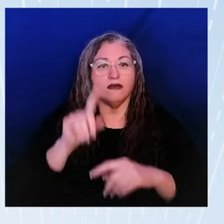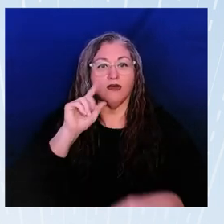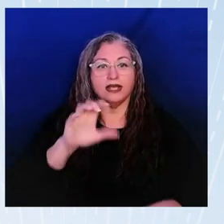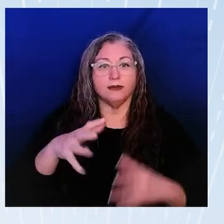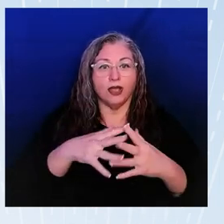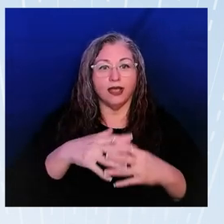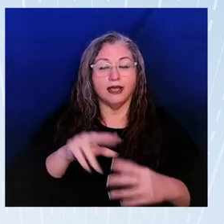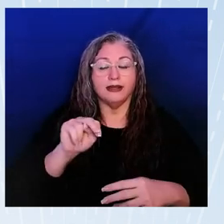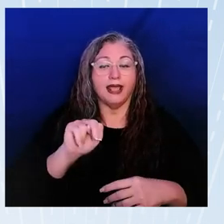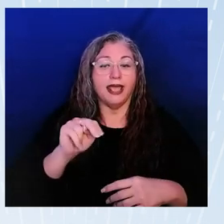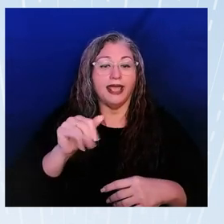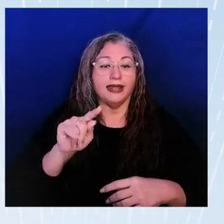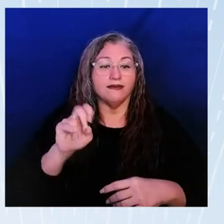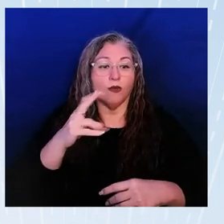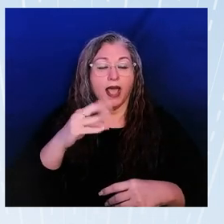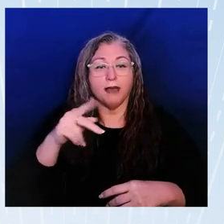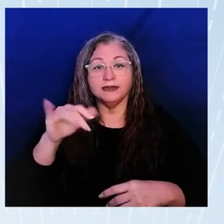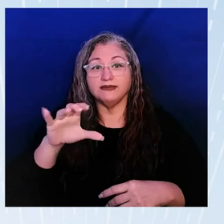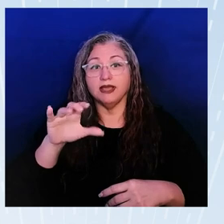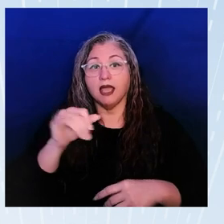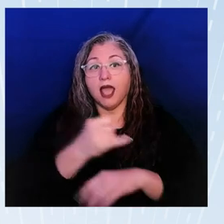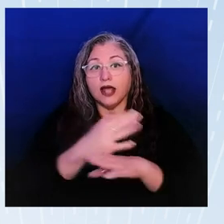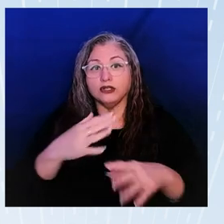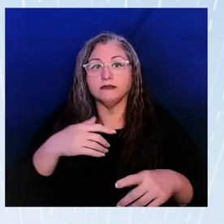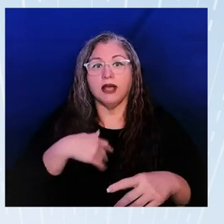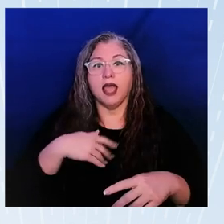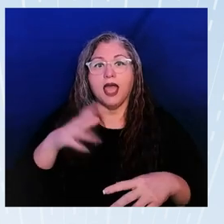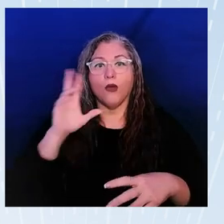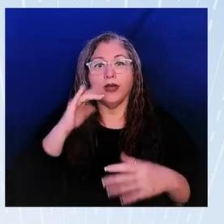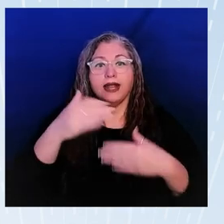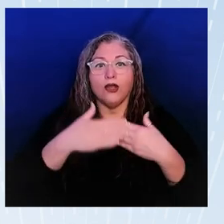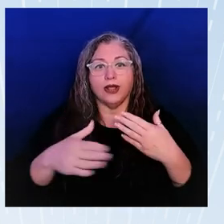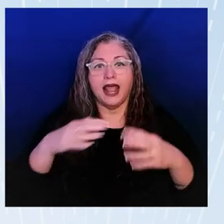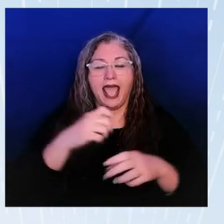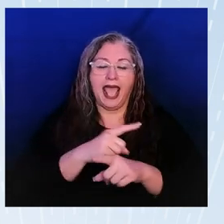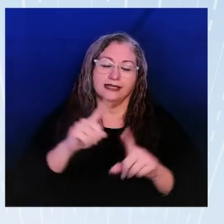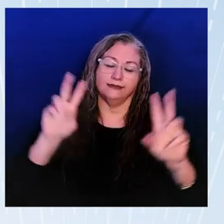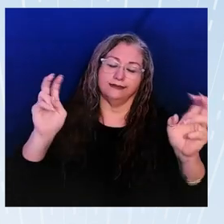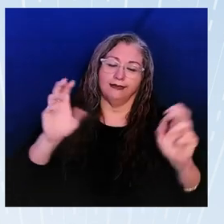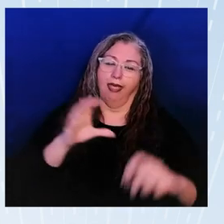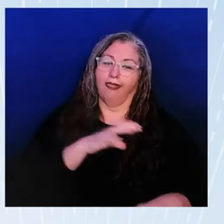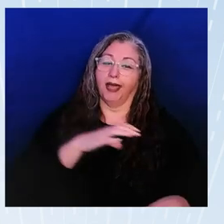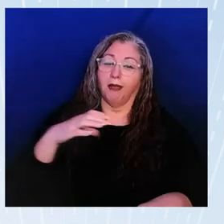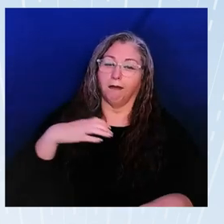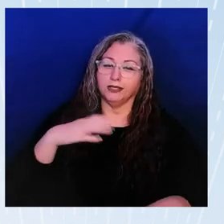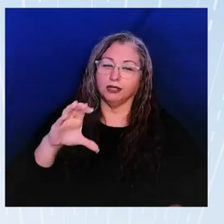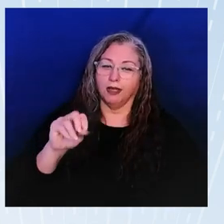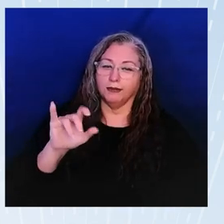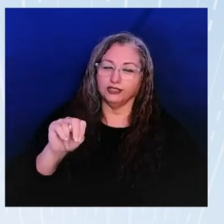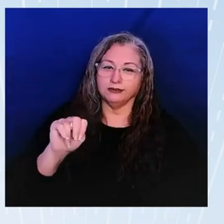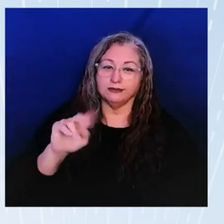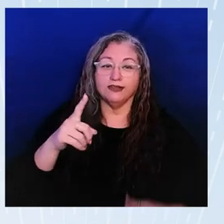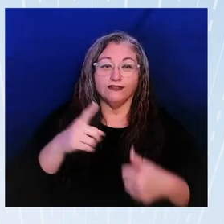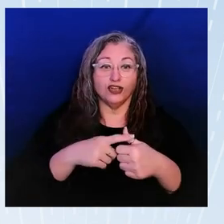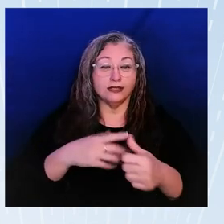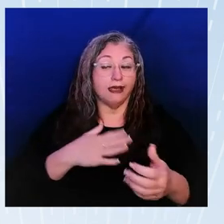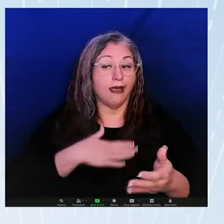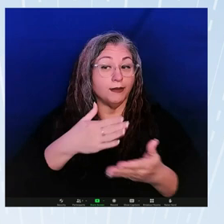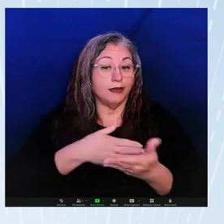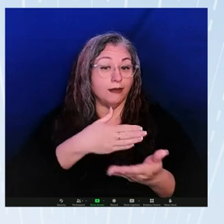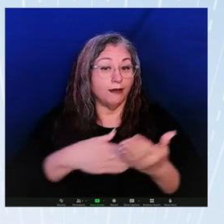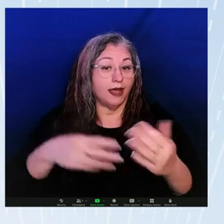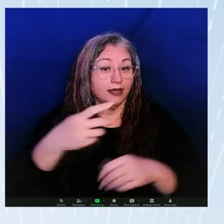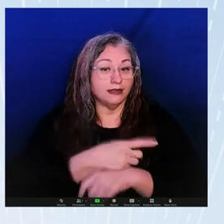Hawaiians, and Pacific Islanders, which I will herein out refer to as the Commission. First, happy Pi Day, but also